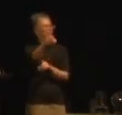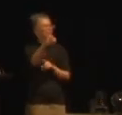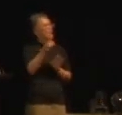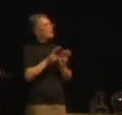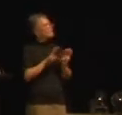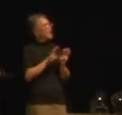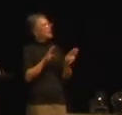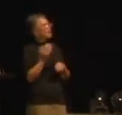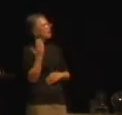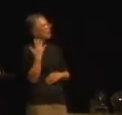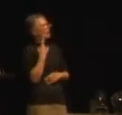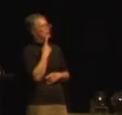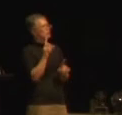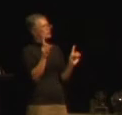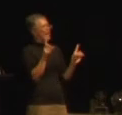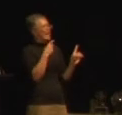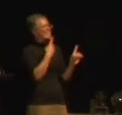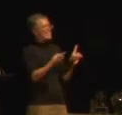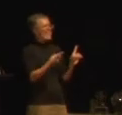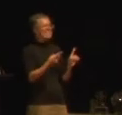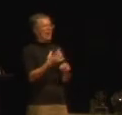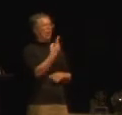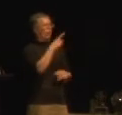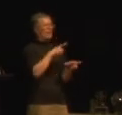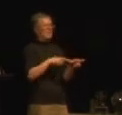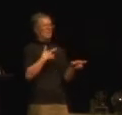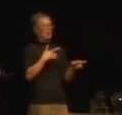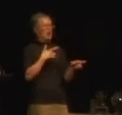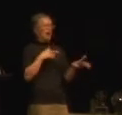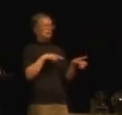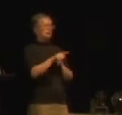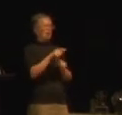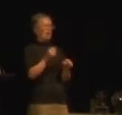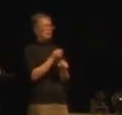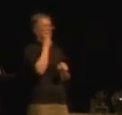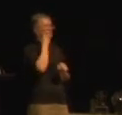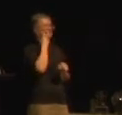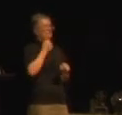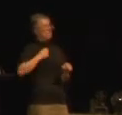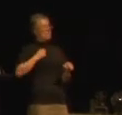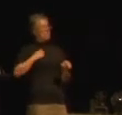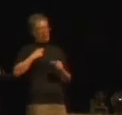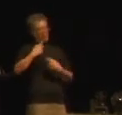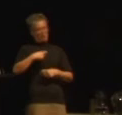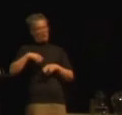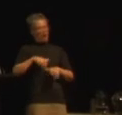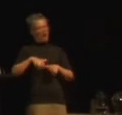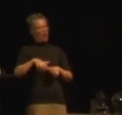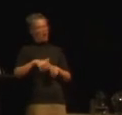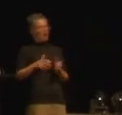really good point about somebody saying it would take like a year out of my life at this point to try and make sense of what's in my personal